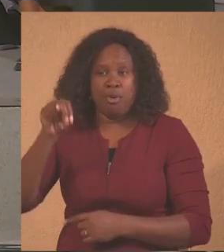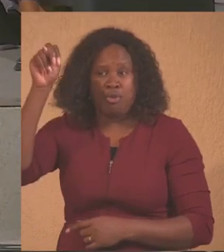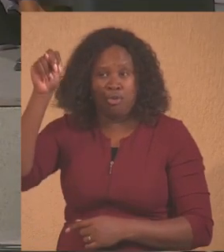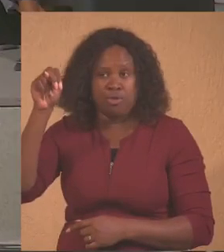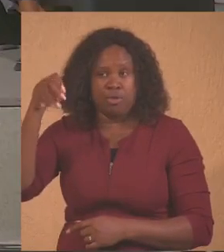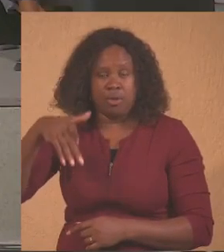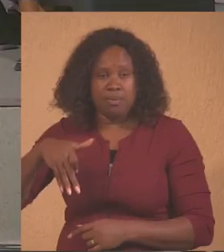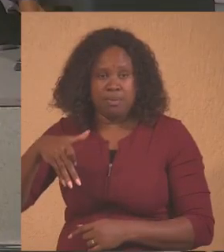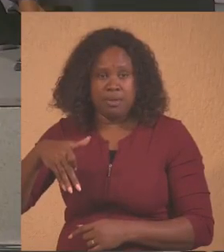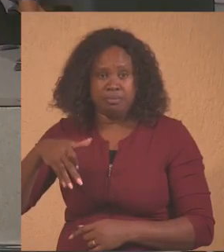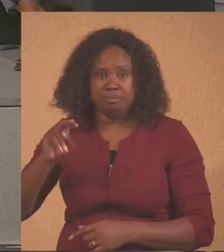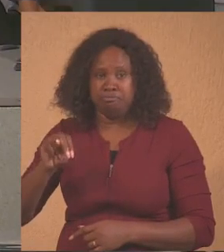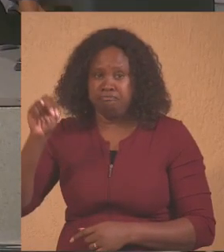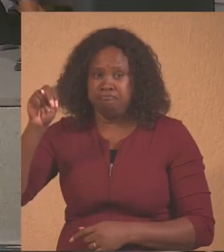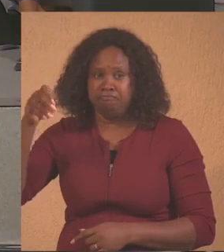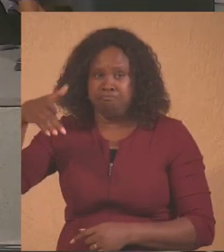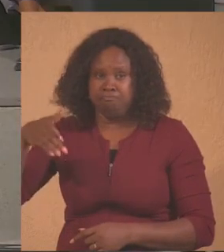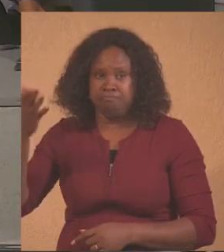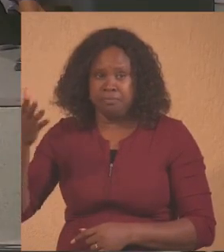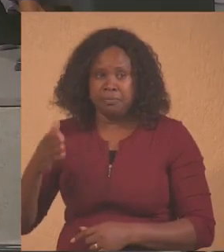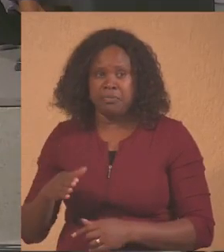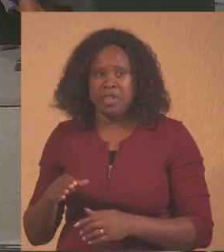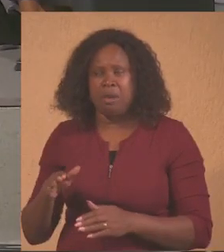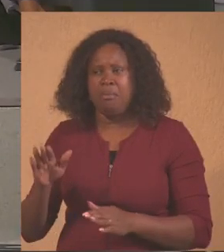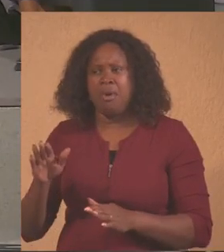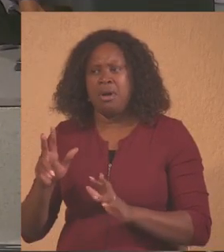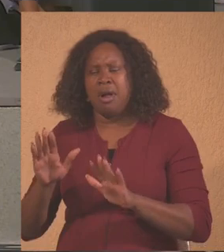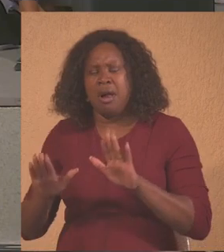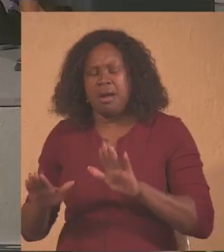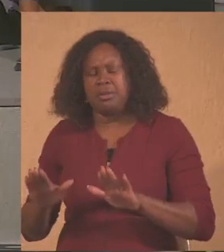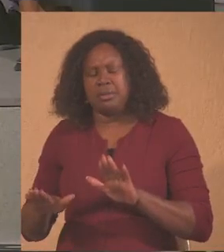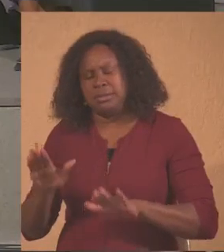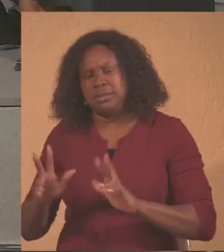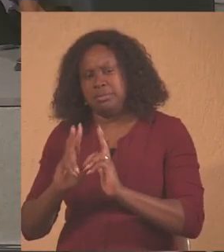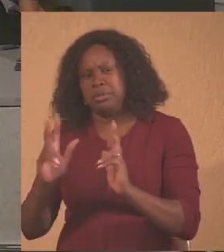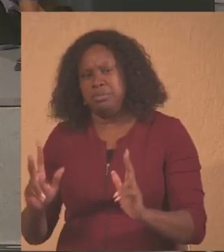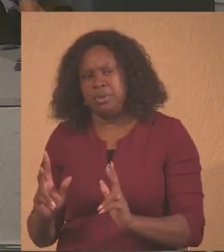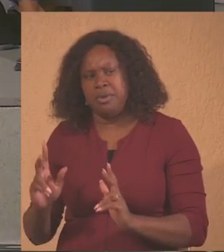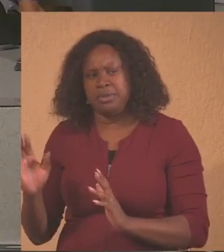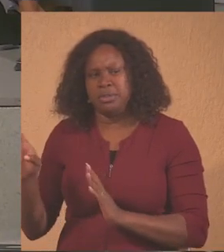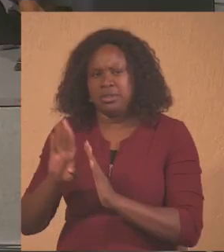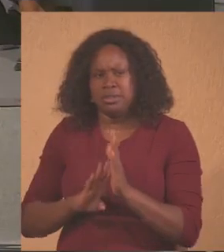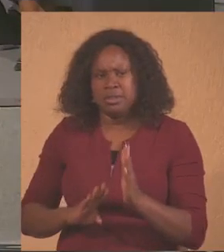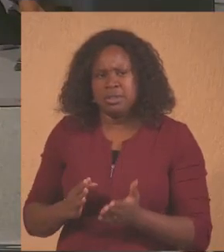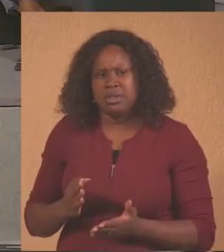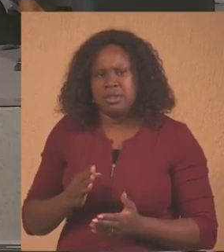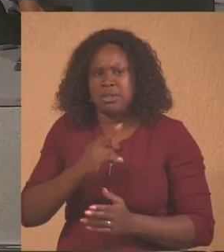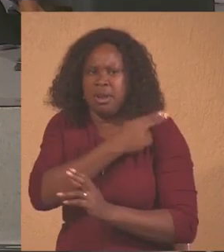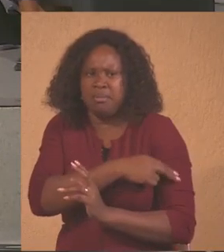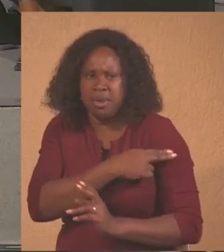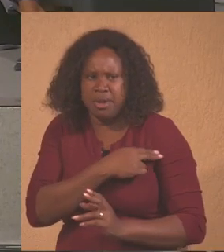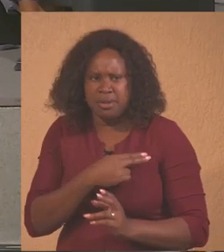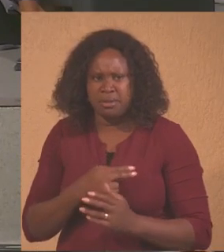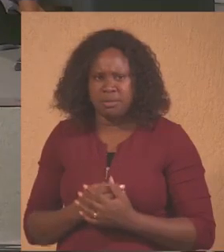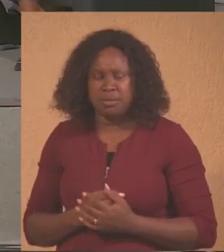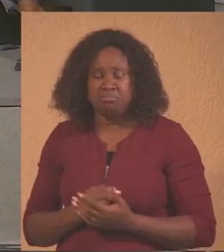the country, around Angolan citizens looking or seeking medical treatment. Is this the